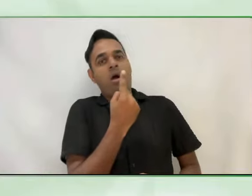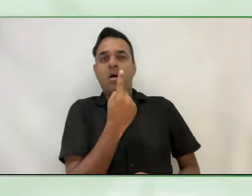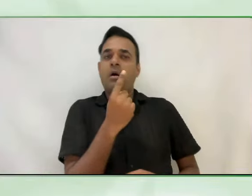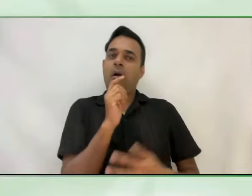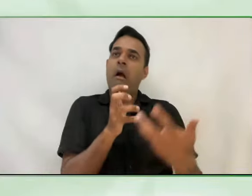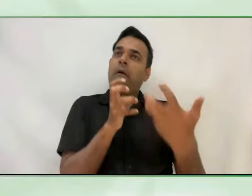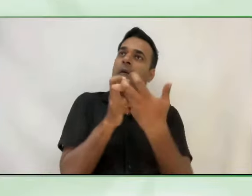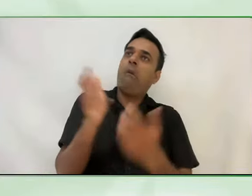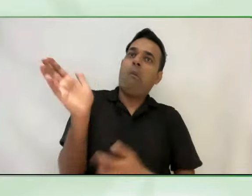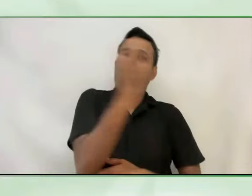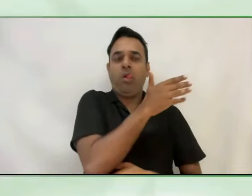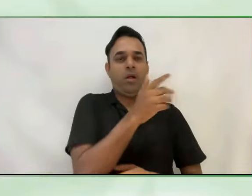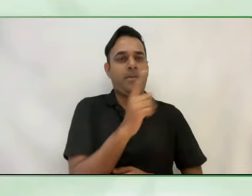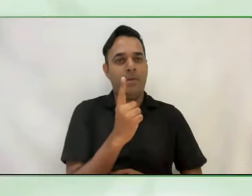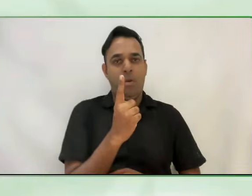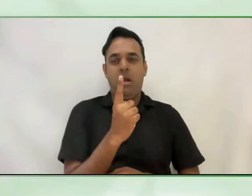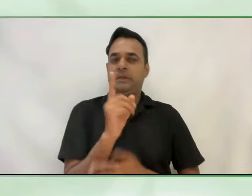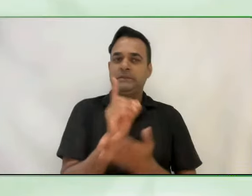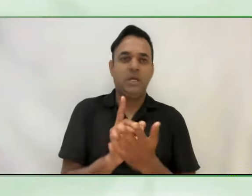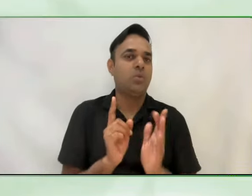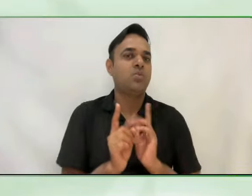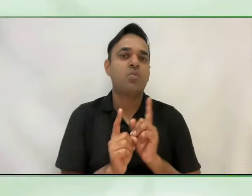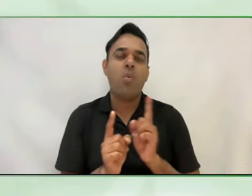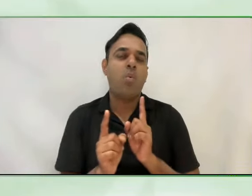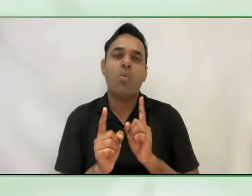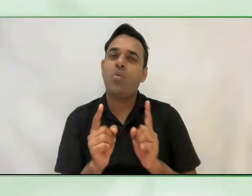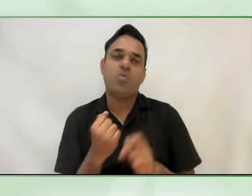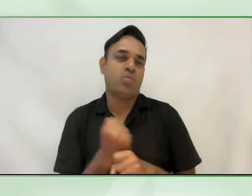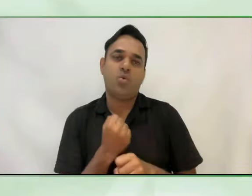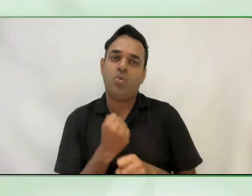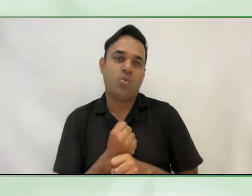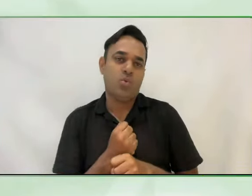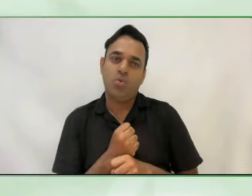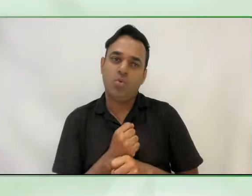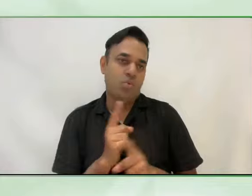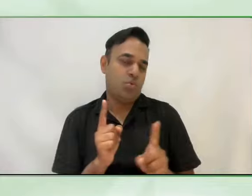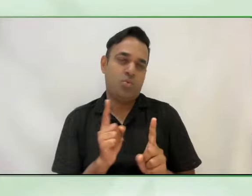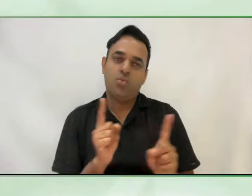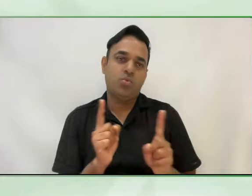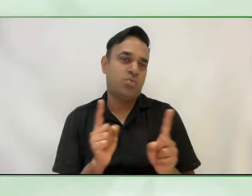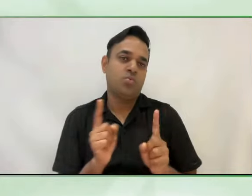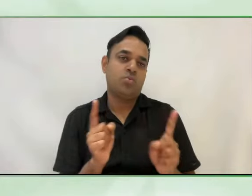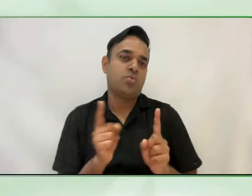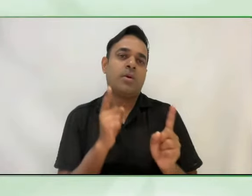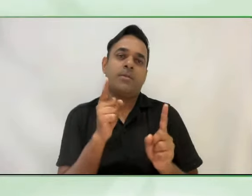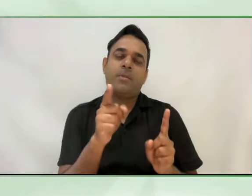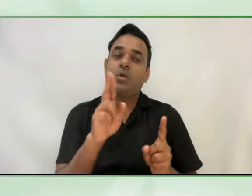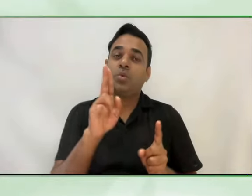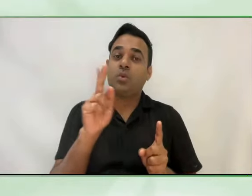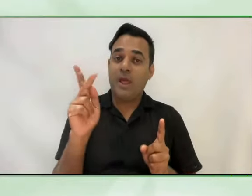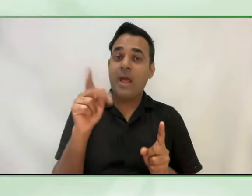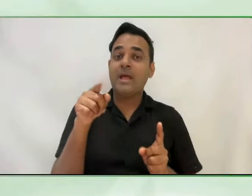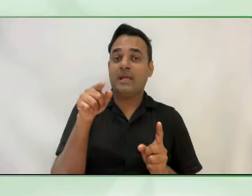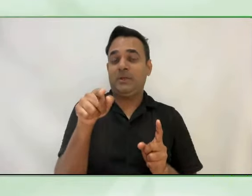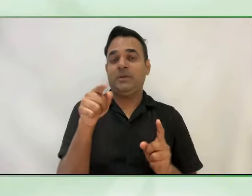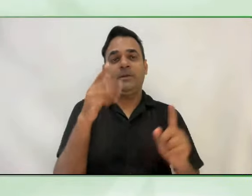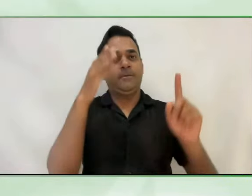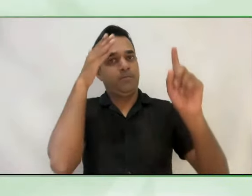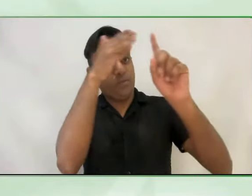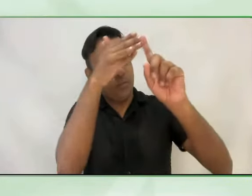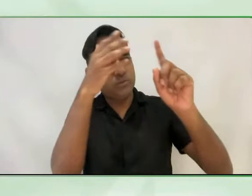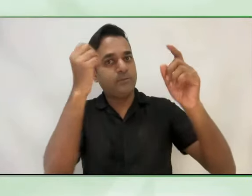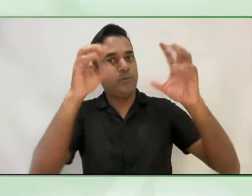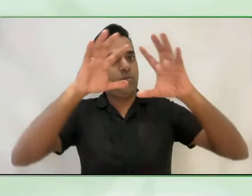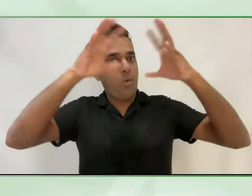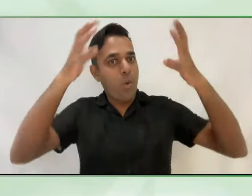organisation typically, but I think we want to have more international reach. And what we hear, I